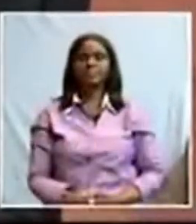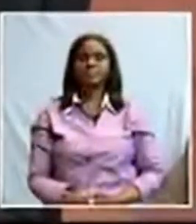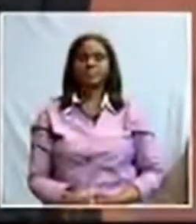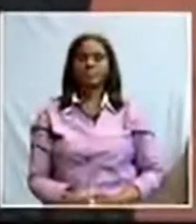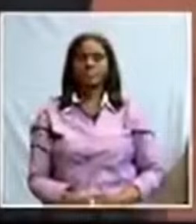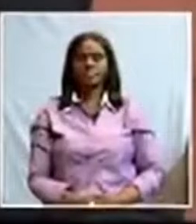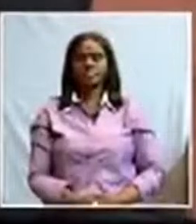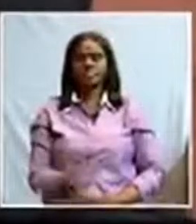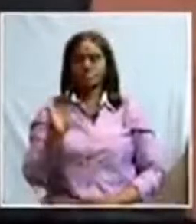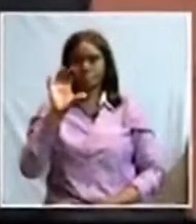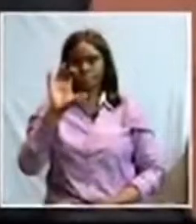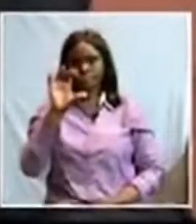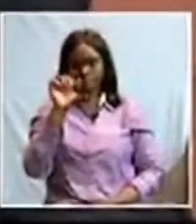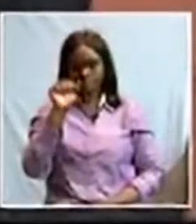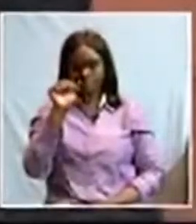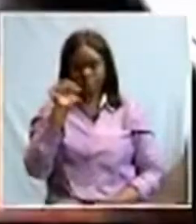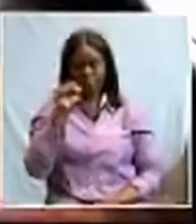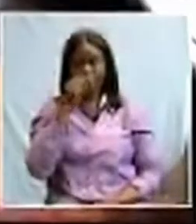Council Secretary.